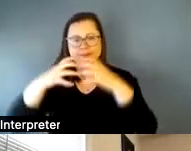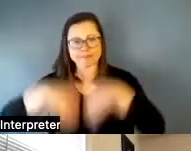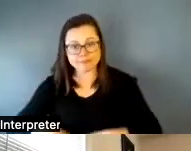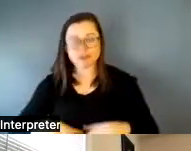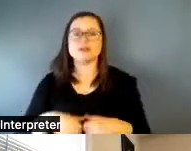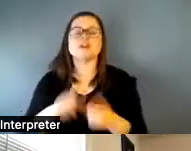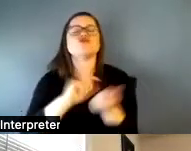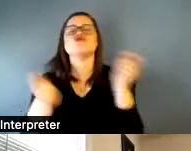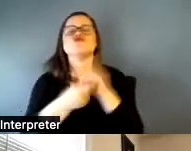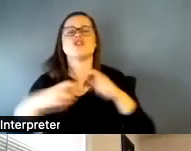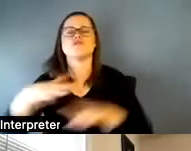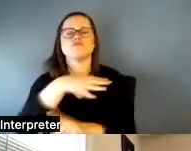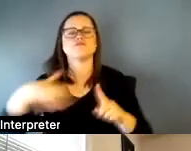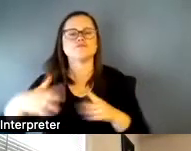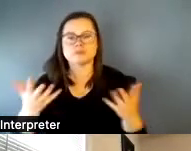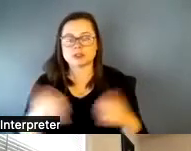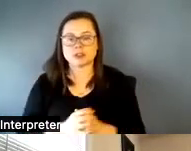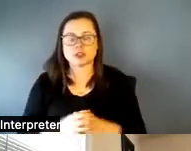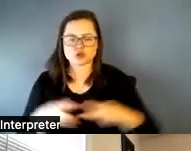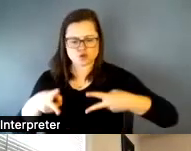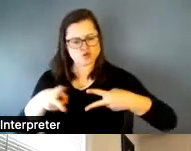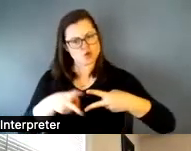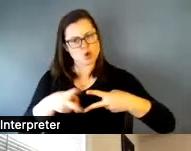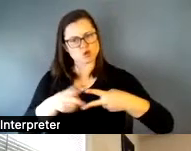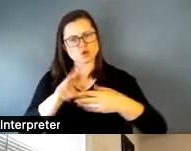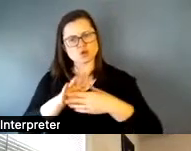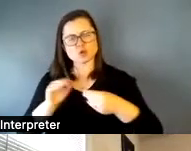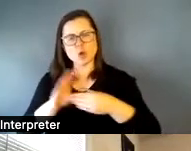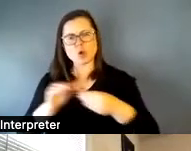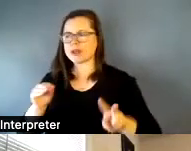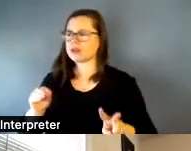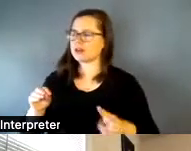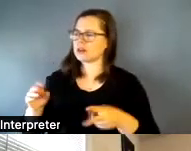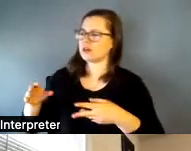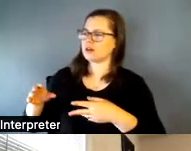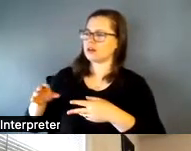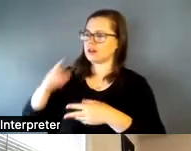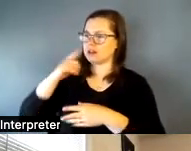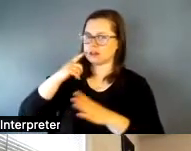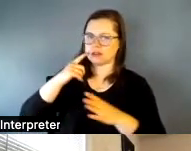anyway, so these two things kind of undermining this idea of this sort of wet,